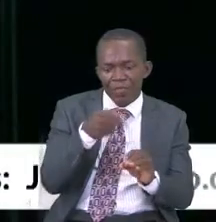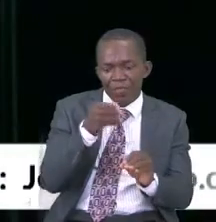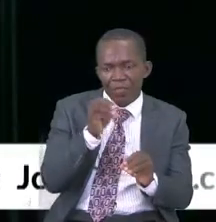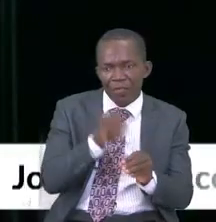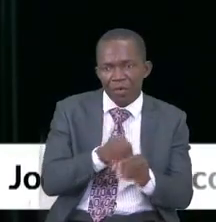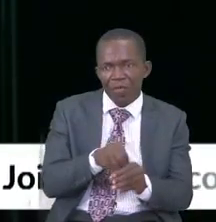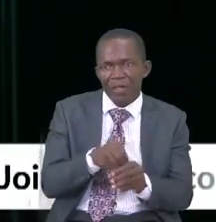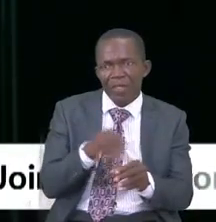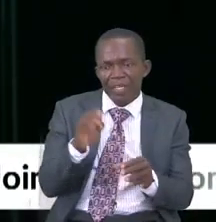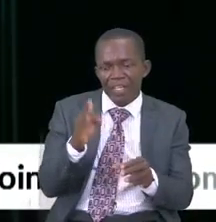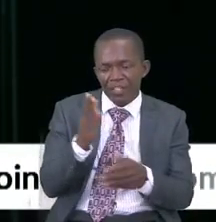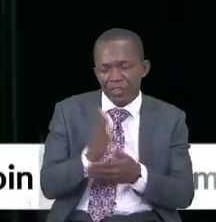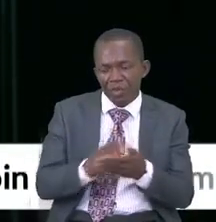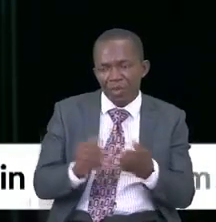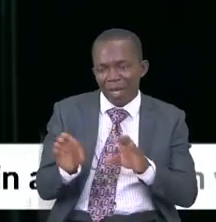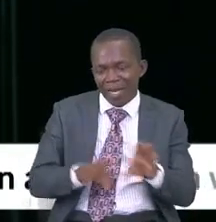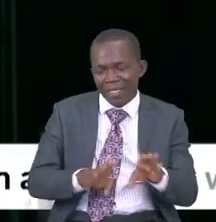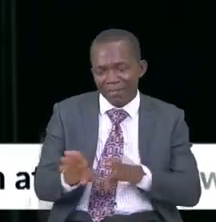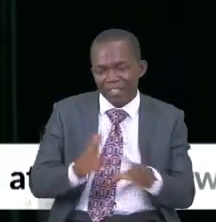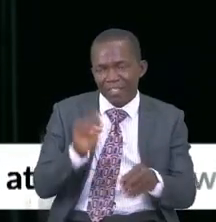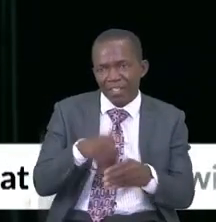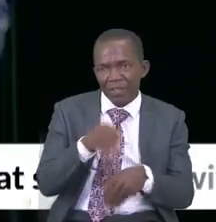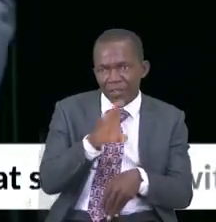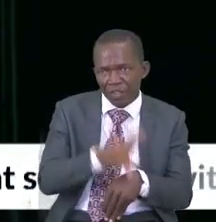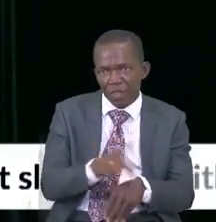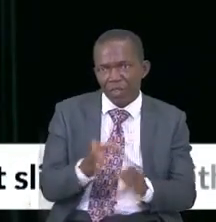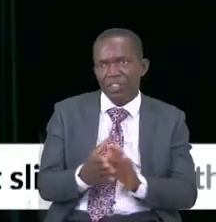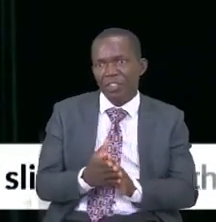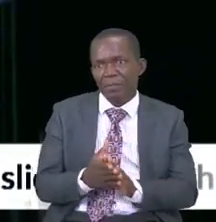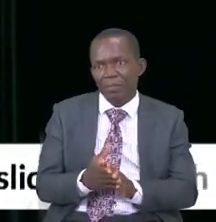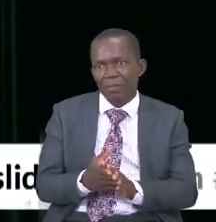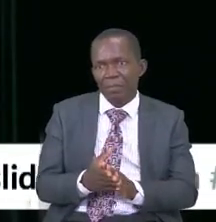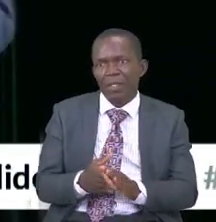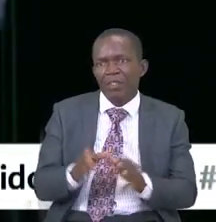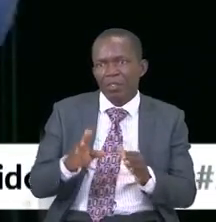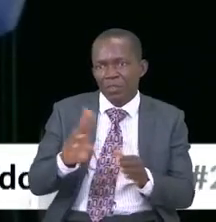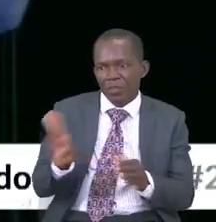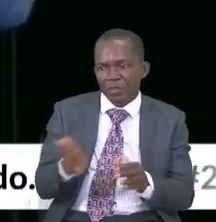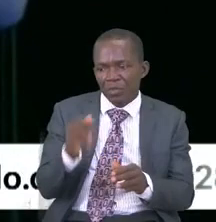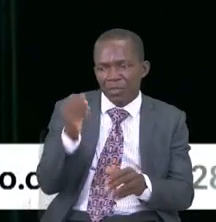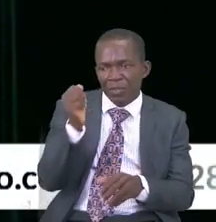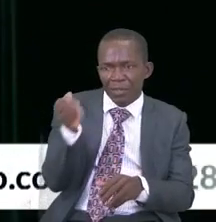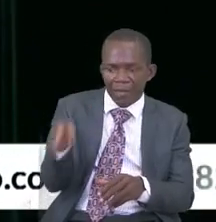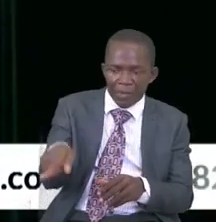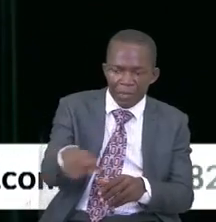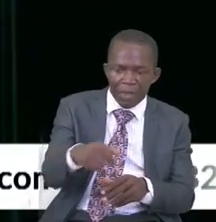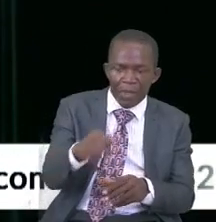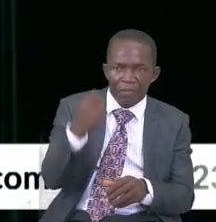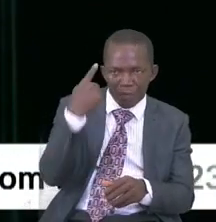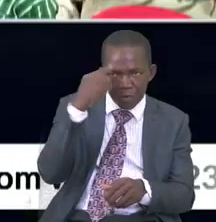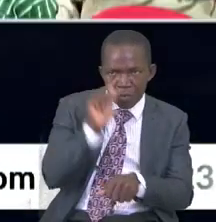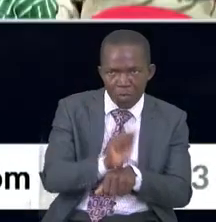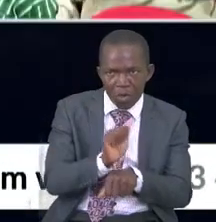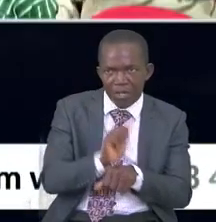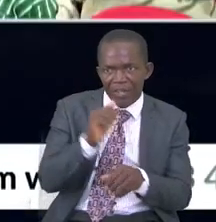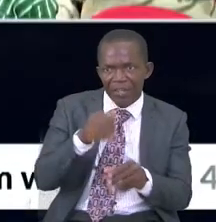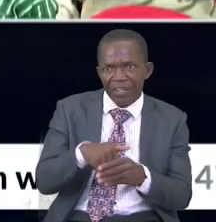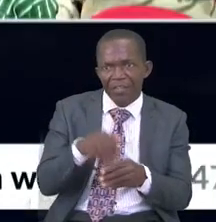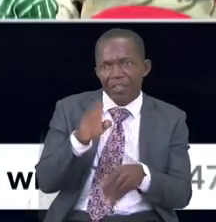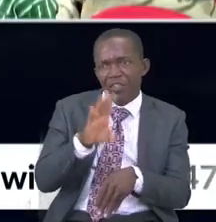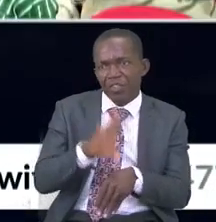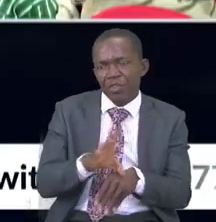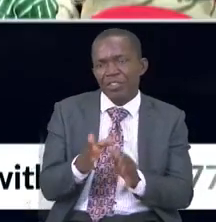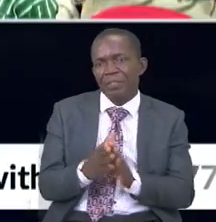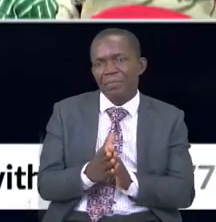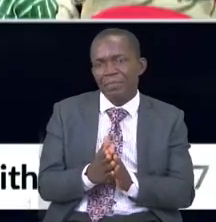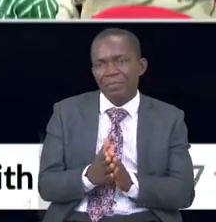crosses all the T's. I got to wait until he stops playing soccer and takes the things of God seriously. Listen, kids will be